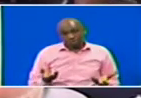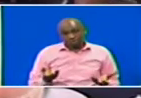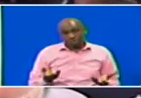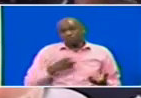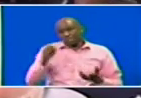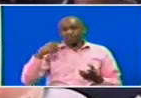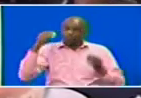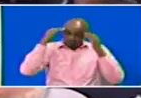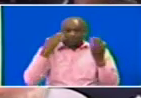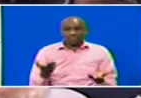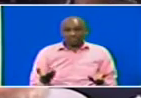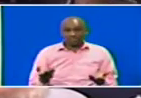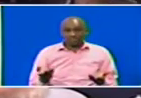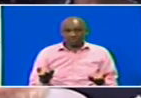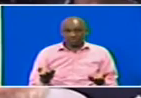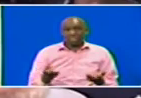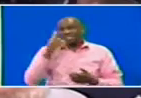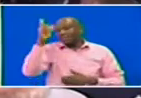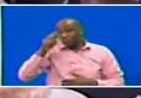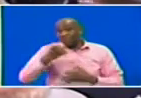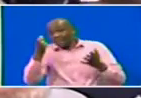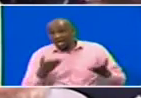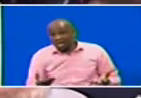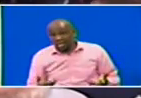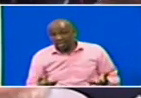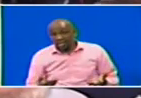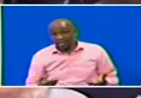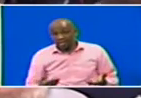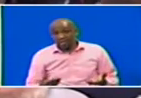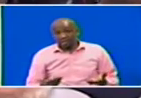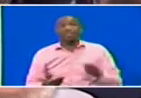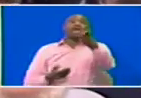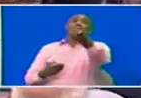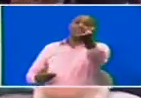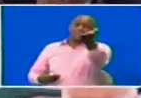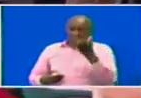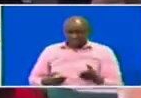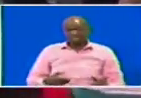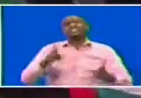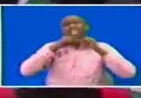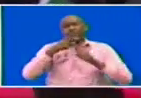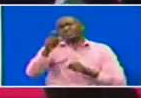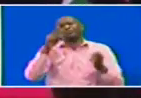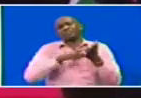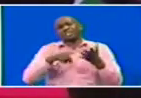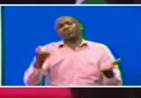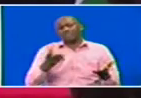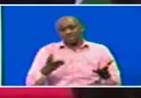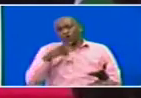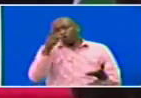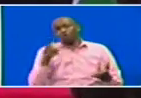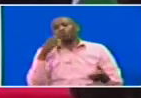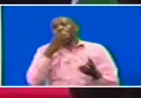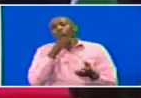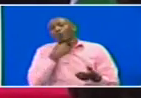kuprosecute. Eh? DPP, sijui kama yuko hapa. Ndiyo huyu. Eh, basi sema na wewe ni nini imekosa.